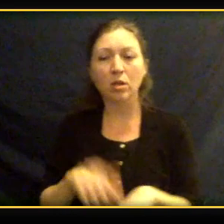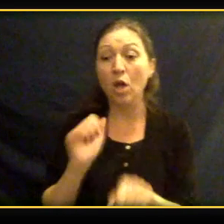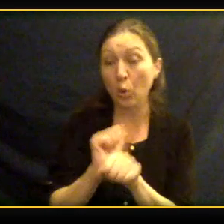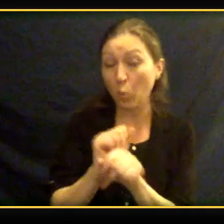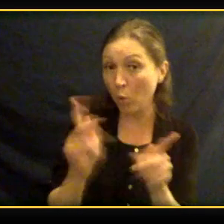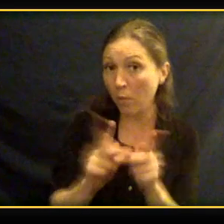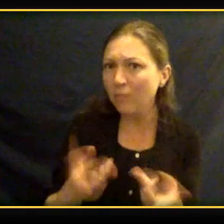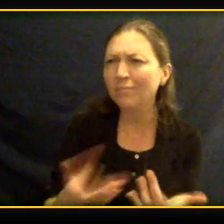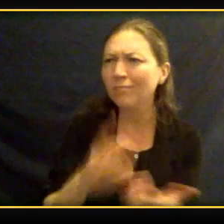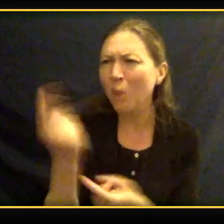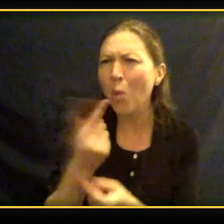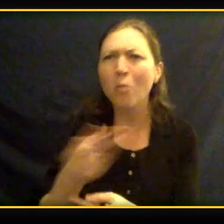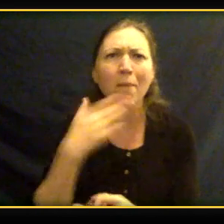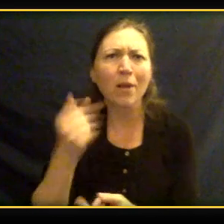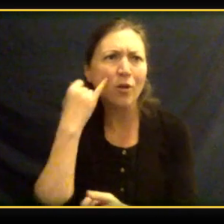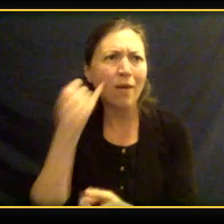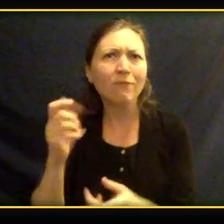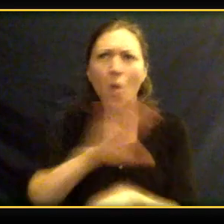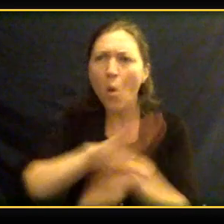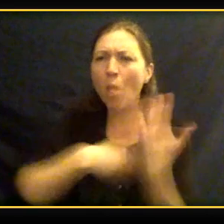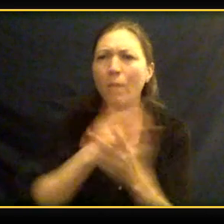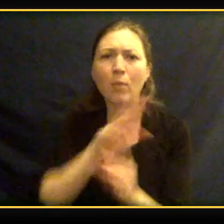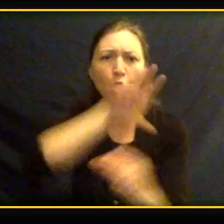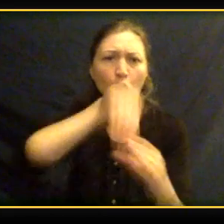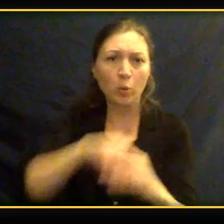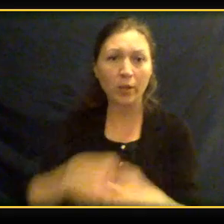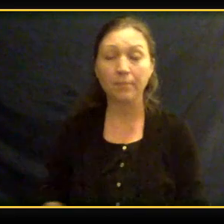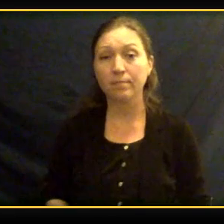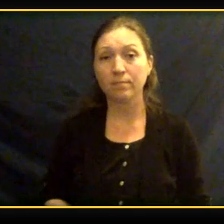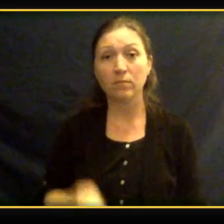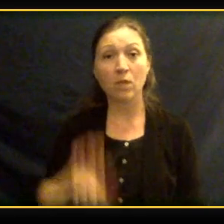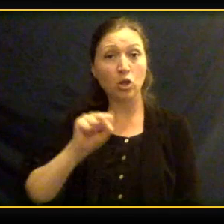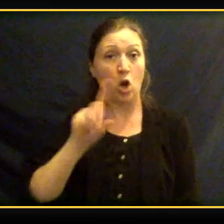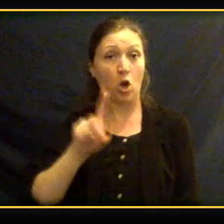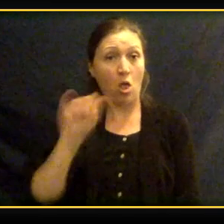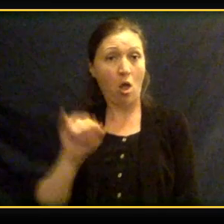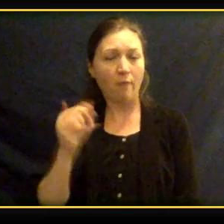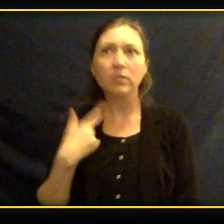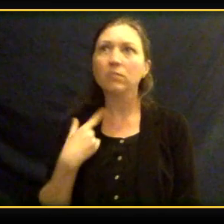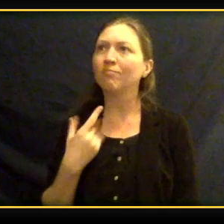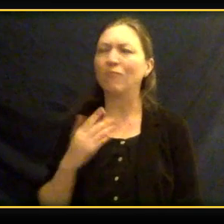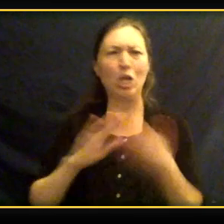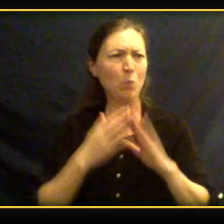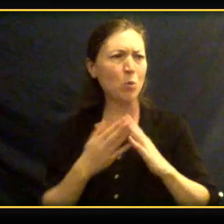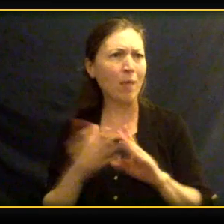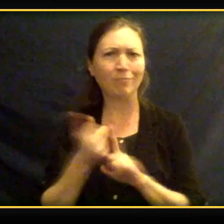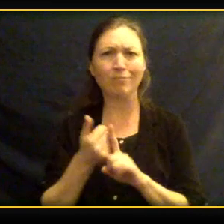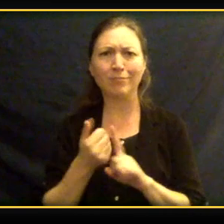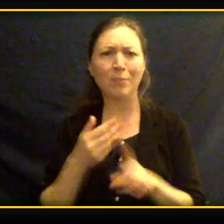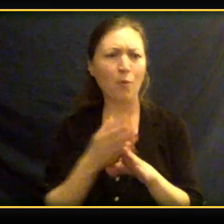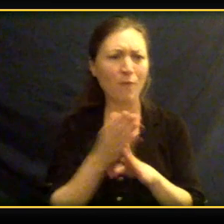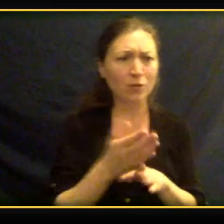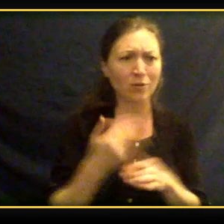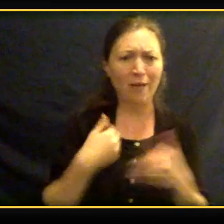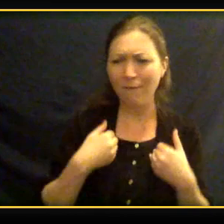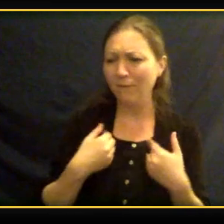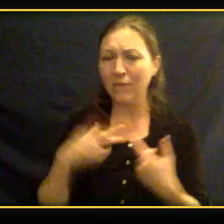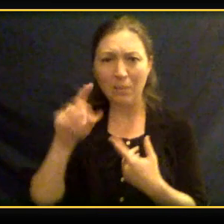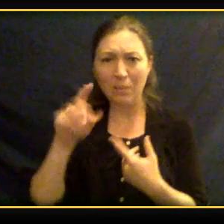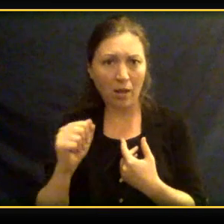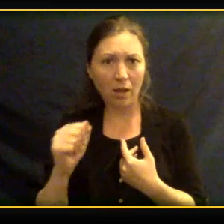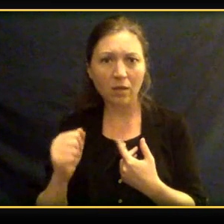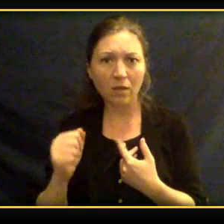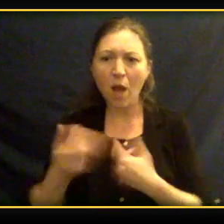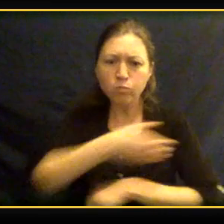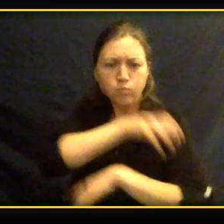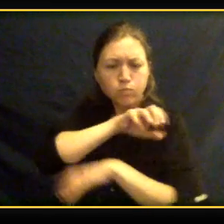fully included. Starkloff's Career Academy is a community of professionals with disabilities who empower others as they share